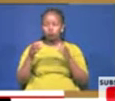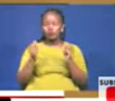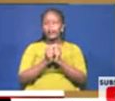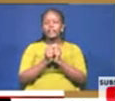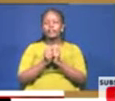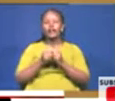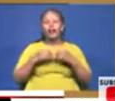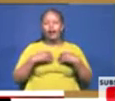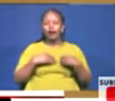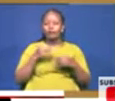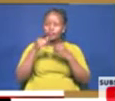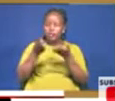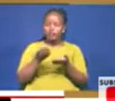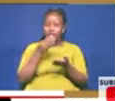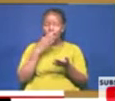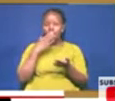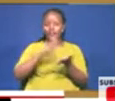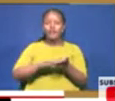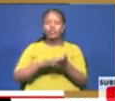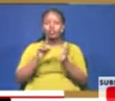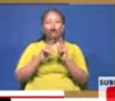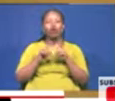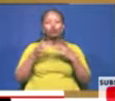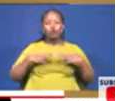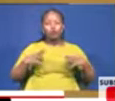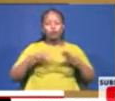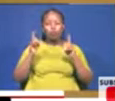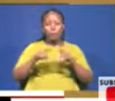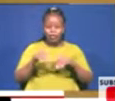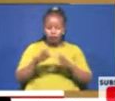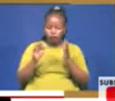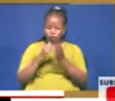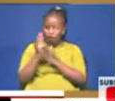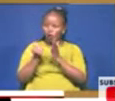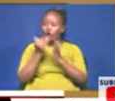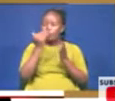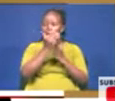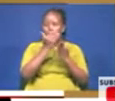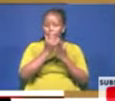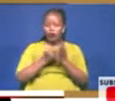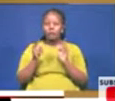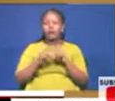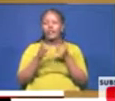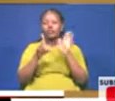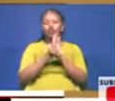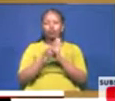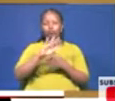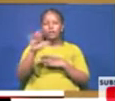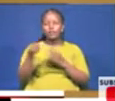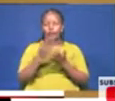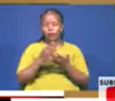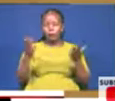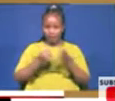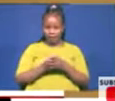and consumers and traders should follow the set out procedure to return any product to the respective maker. Ambassador Kaberia